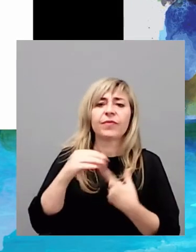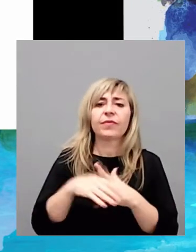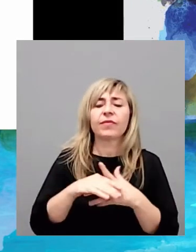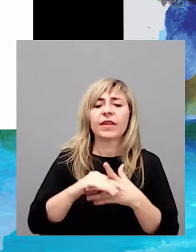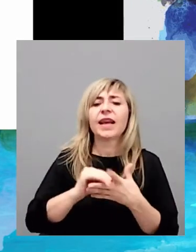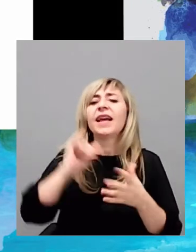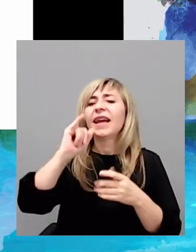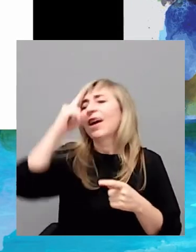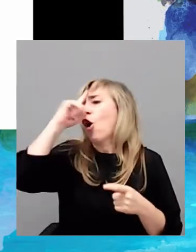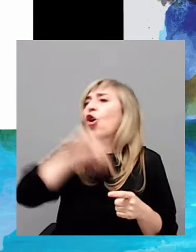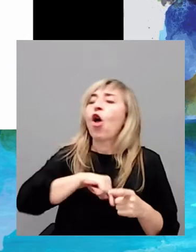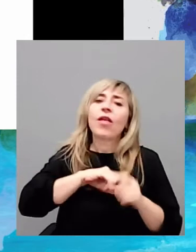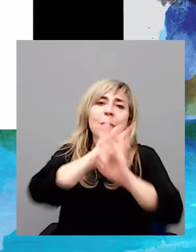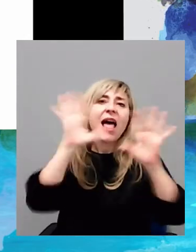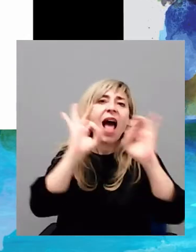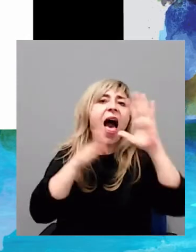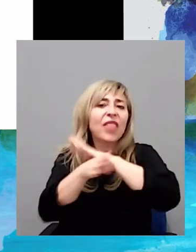administration, and I've been